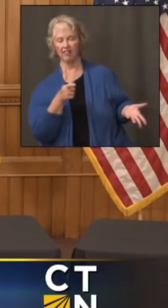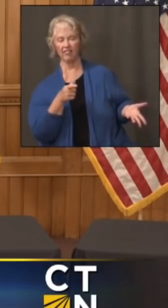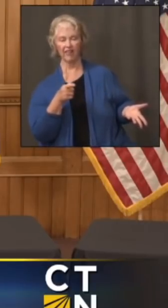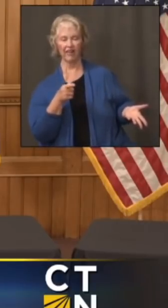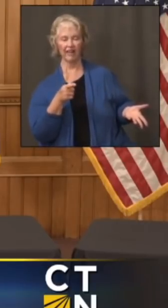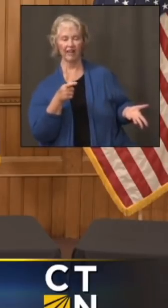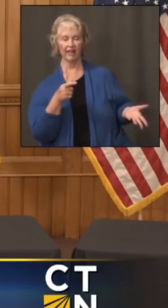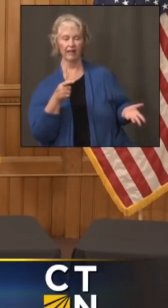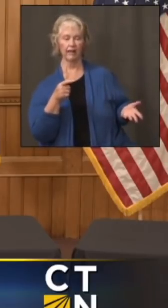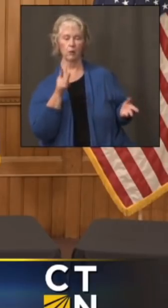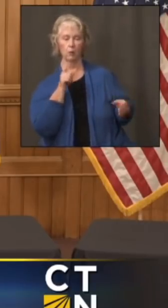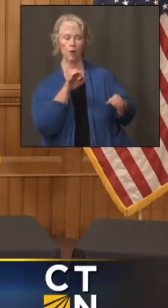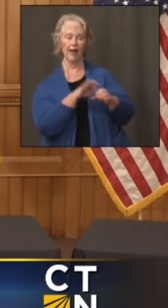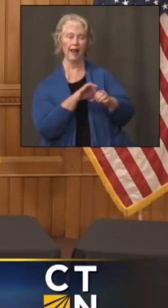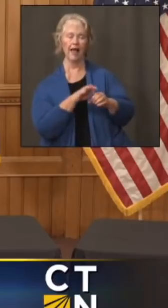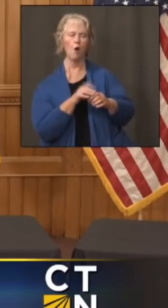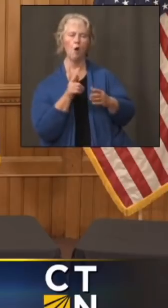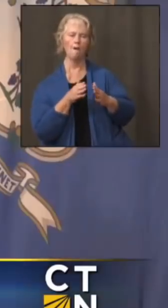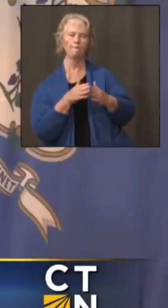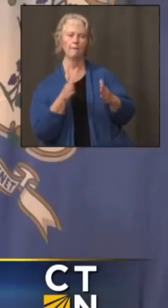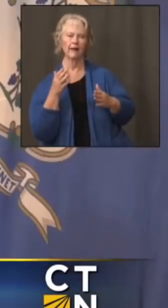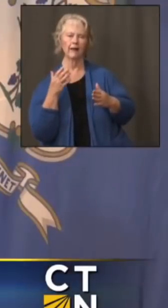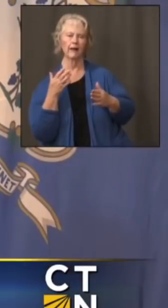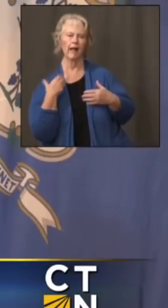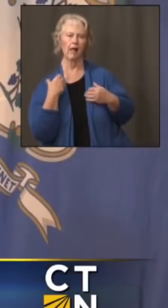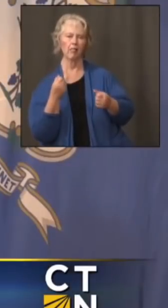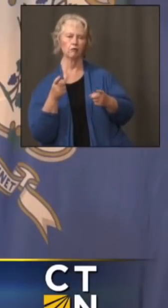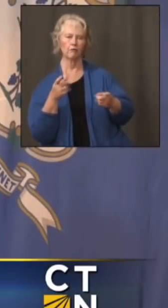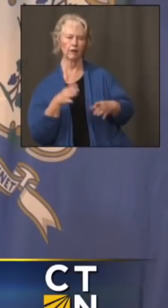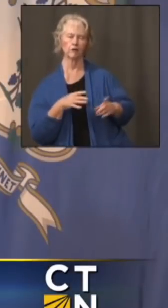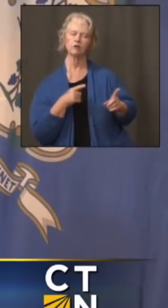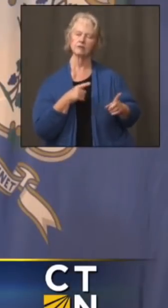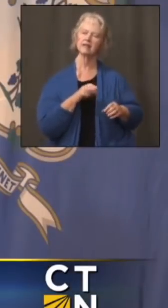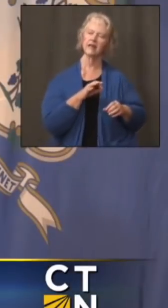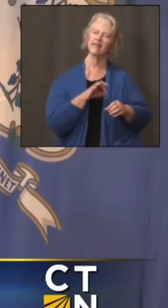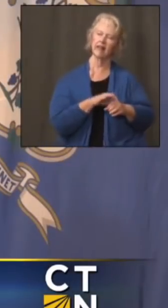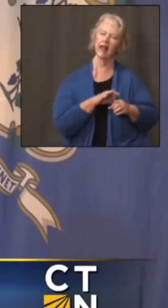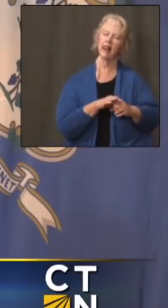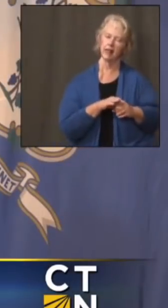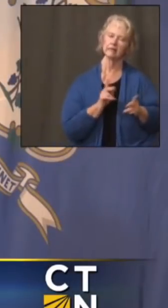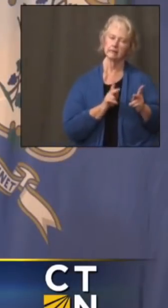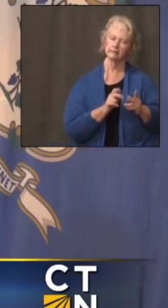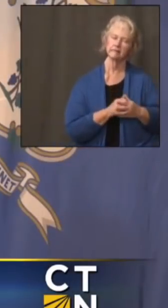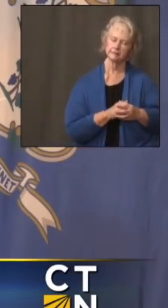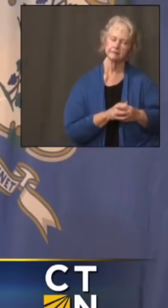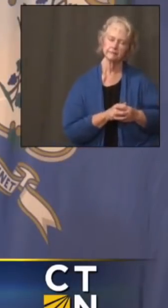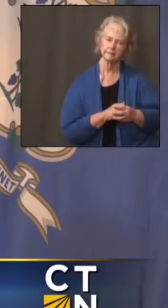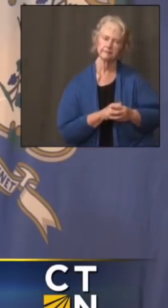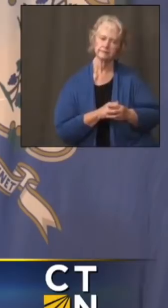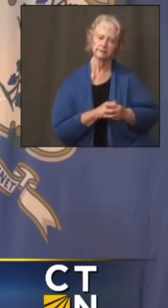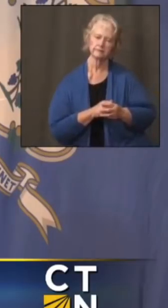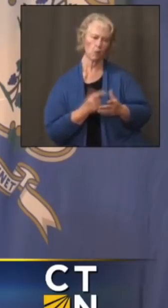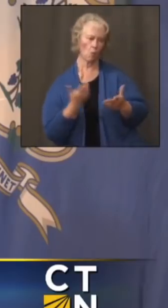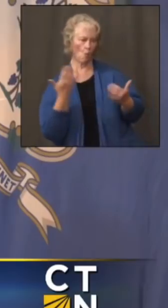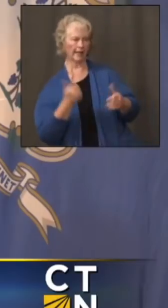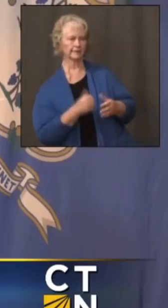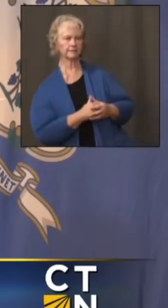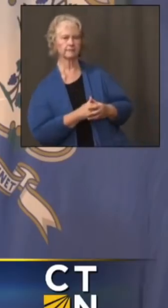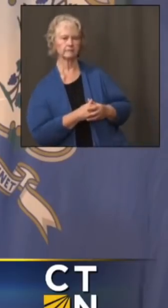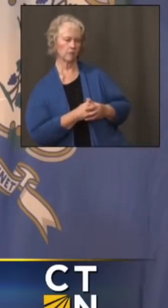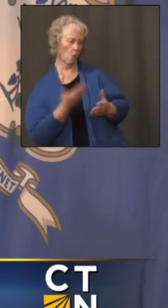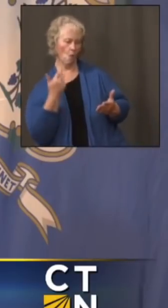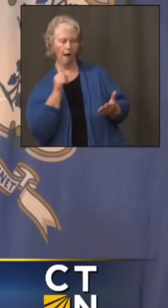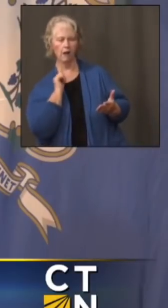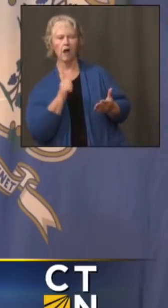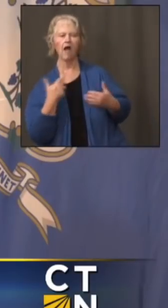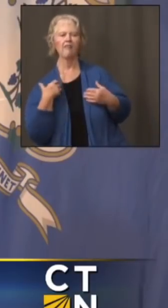public health directors? Elected officials. Elected officials. Why? Why not